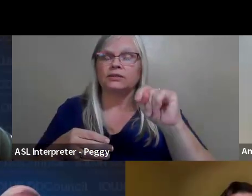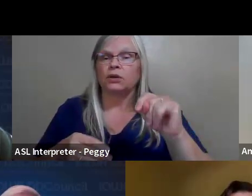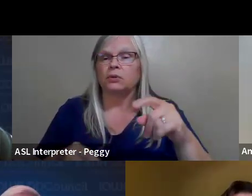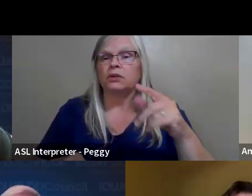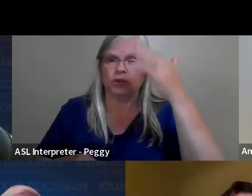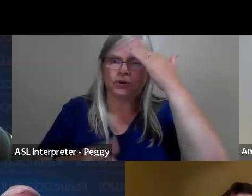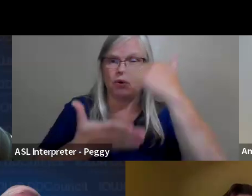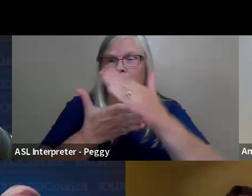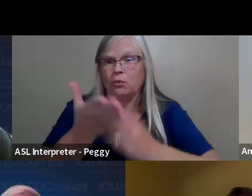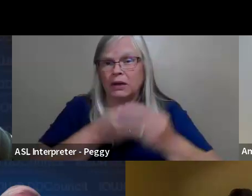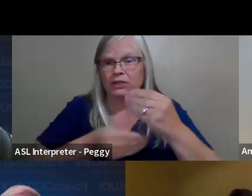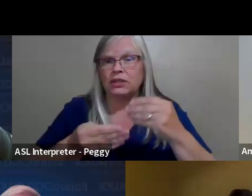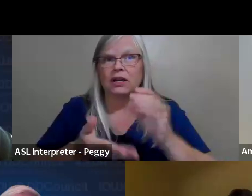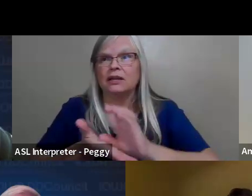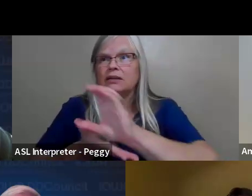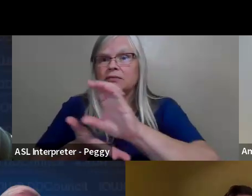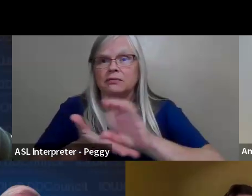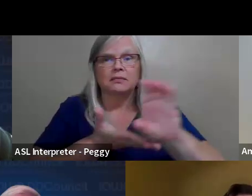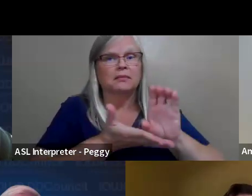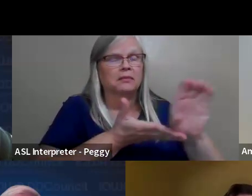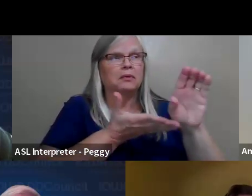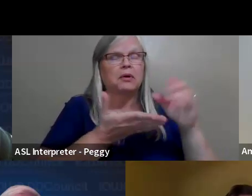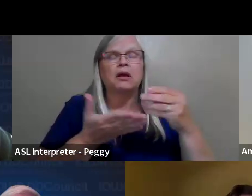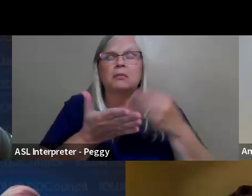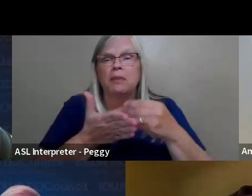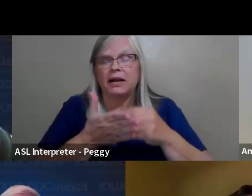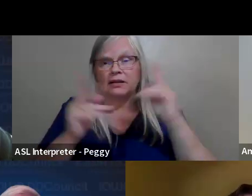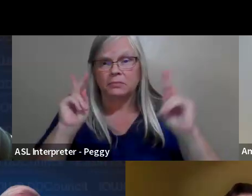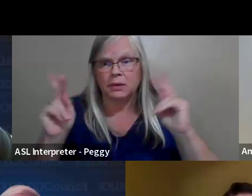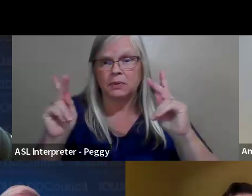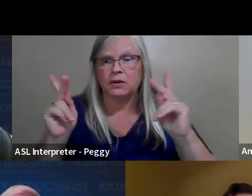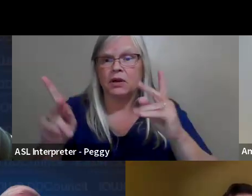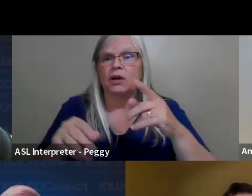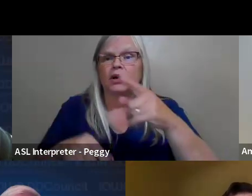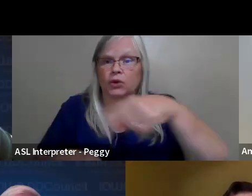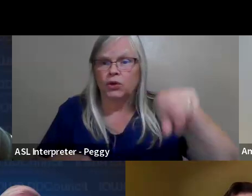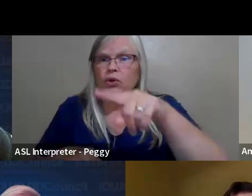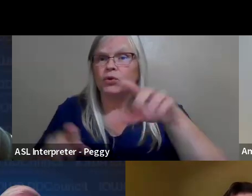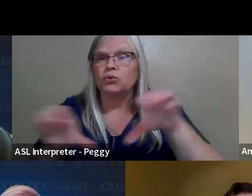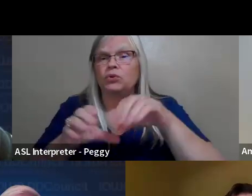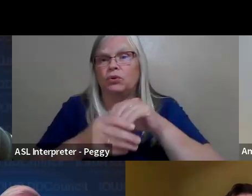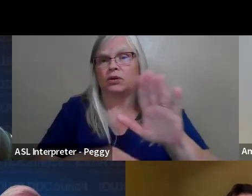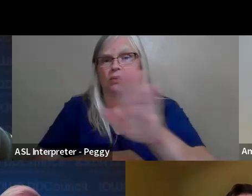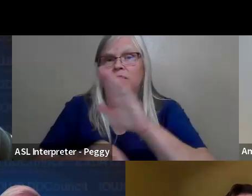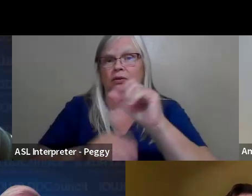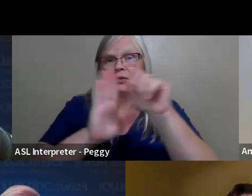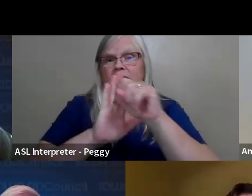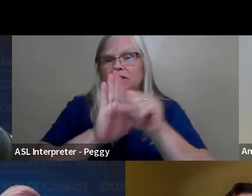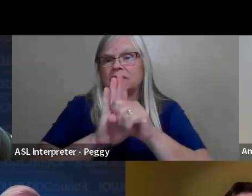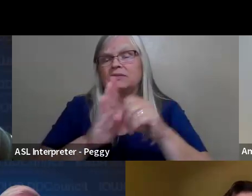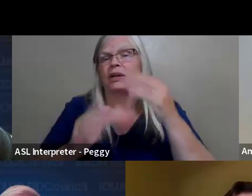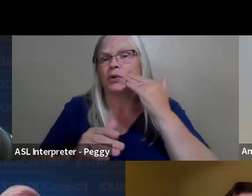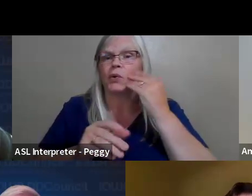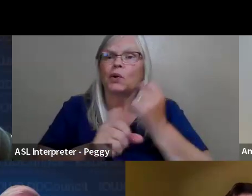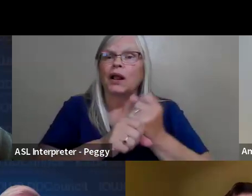the money in hand to be able to do the important work that you all do in the state. Well, every